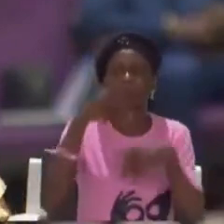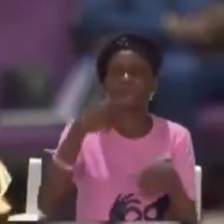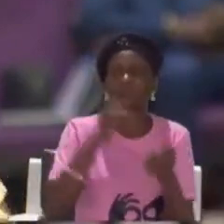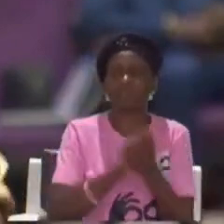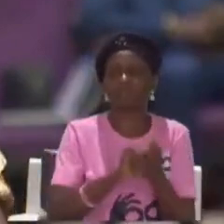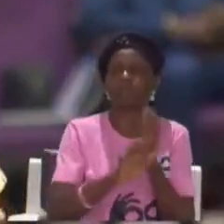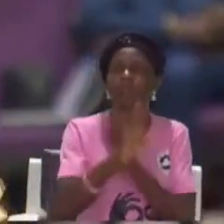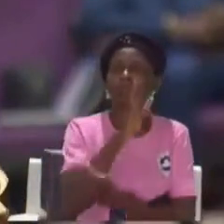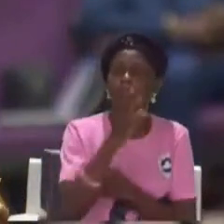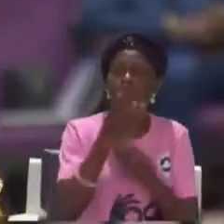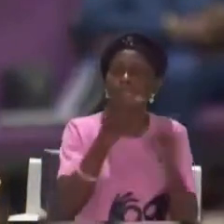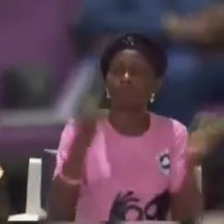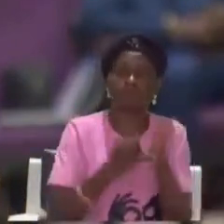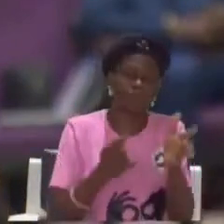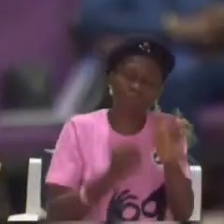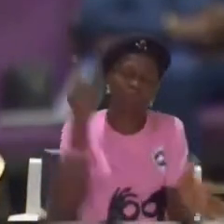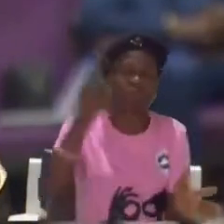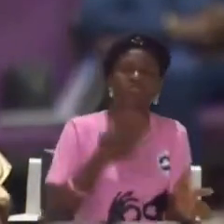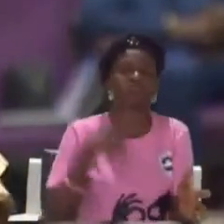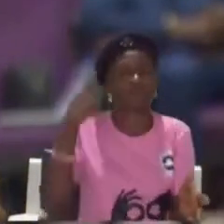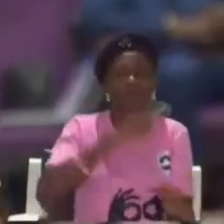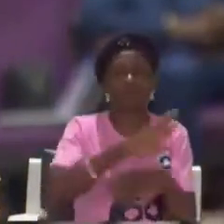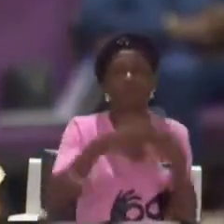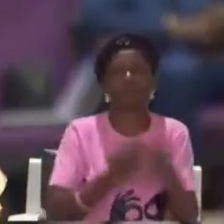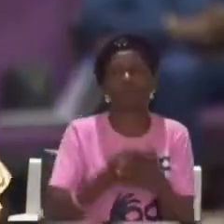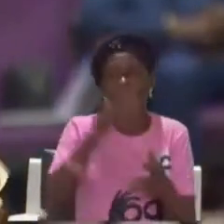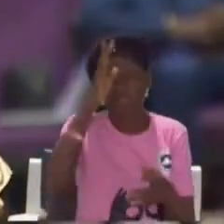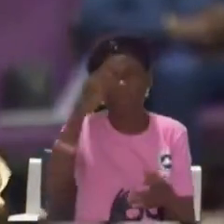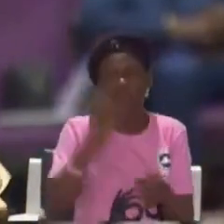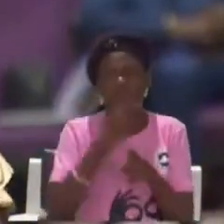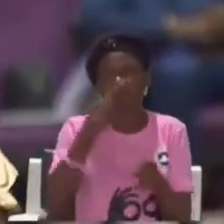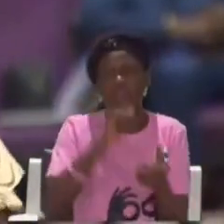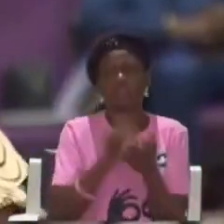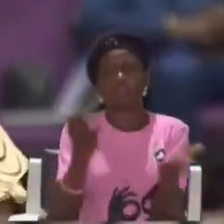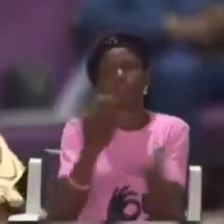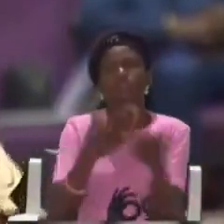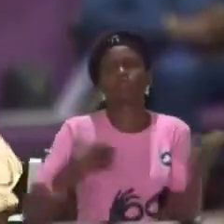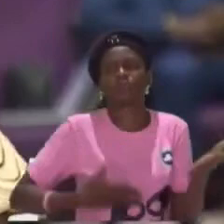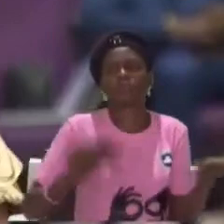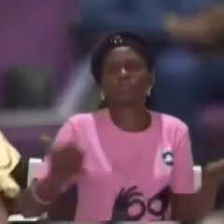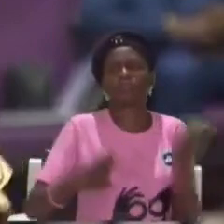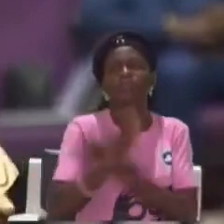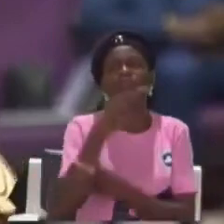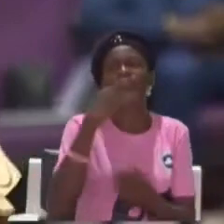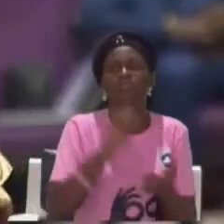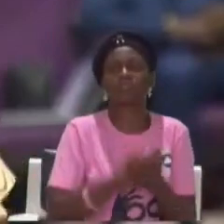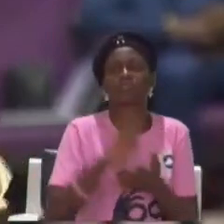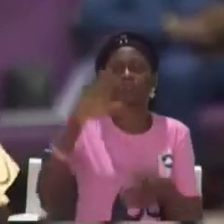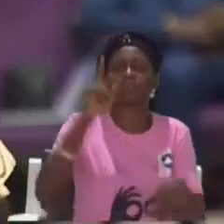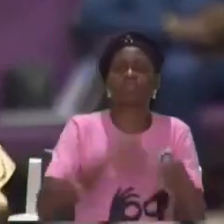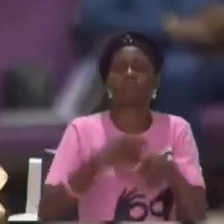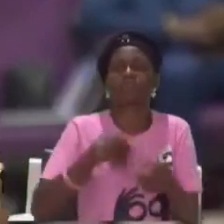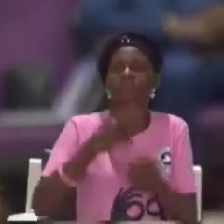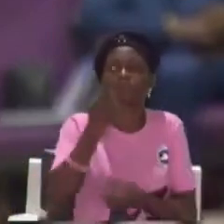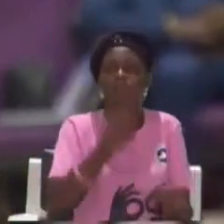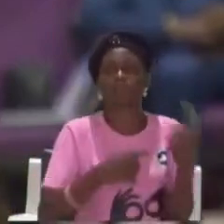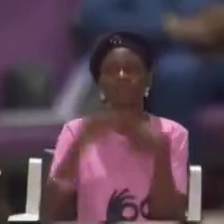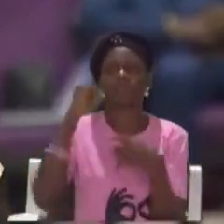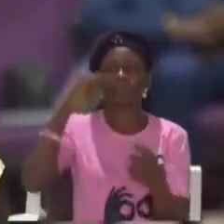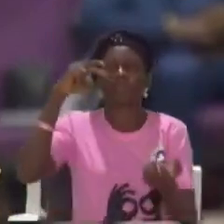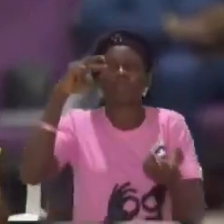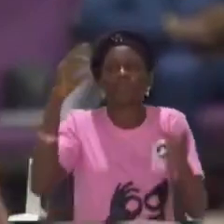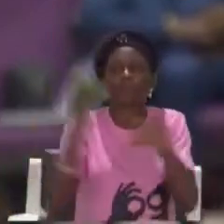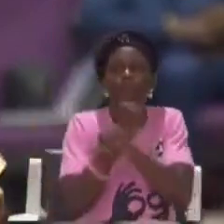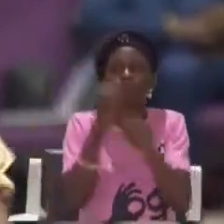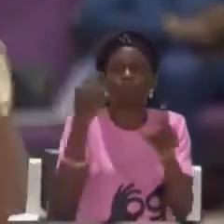this matter once and for all. And Daddy just spoke and said, there's somebody here. The Lord said, your time has come. I held to that